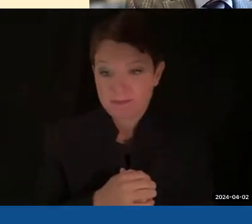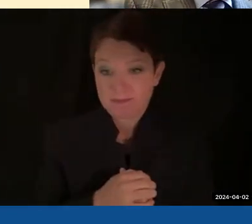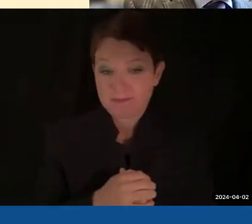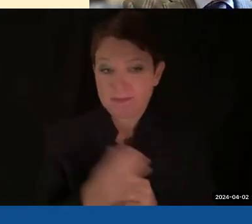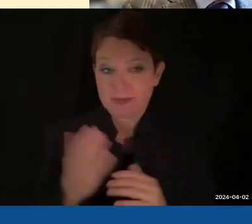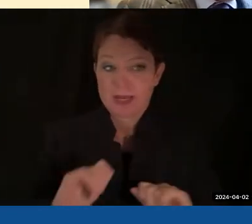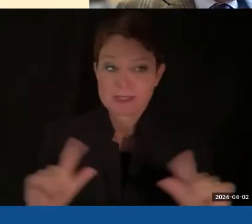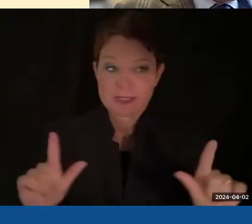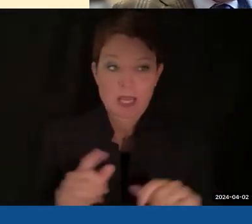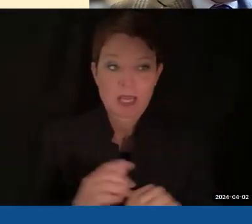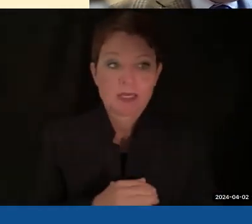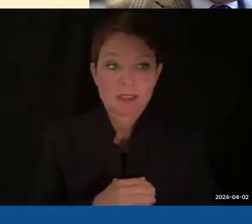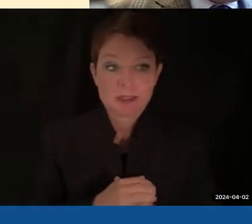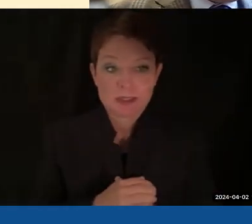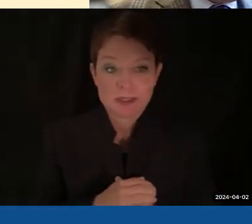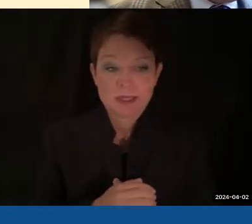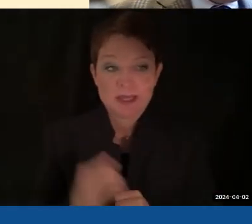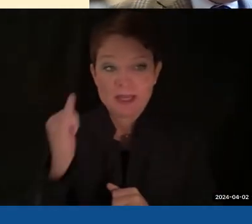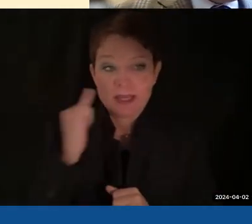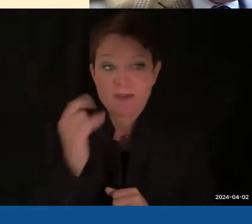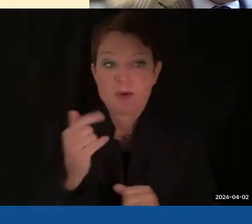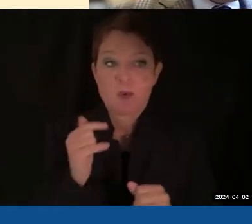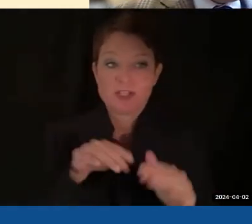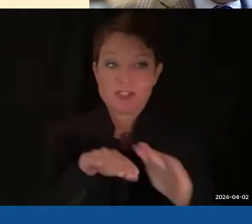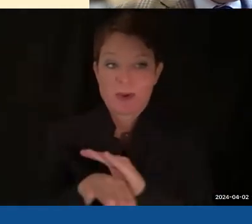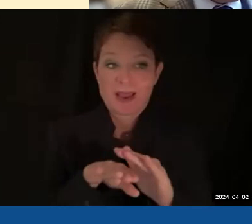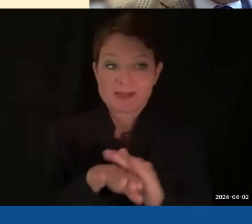Next slide. If you would like to